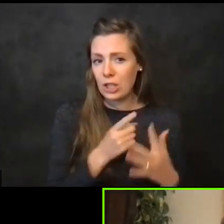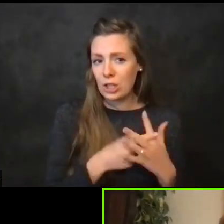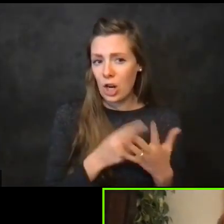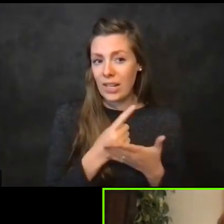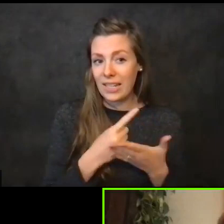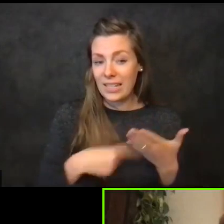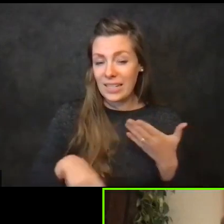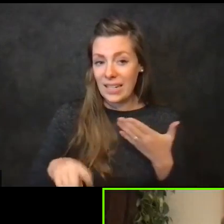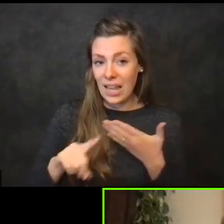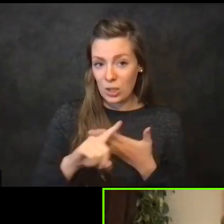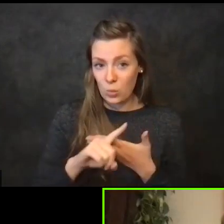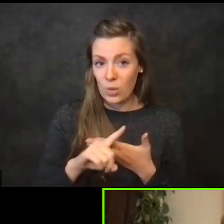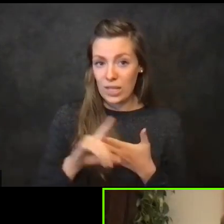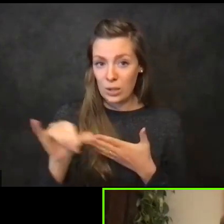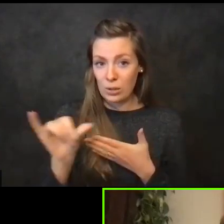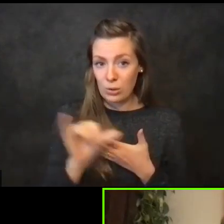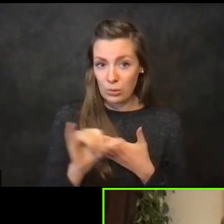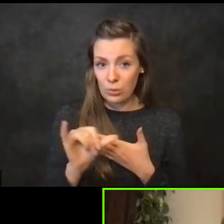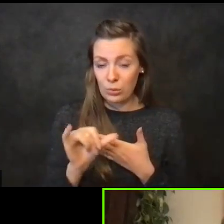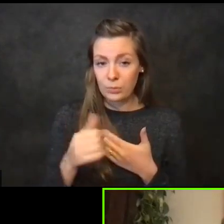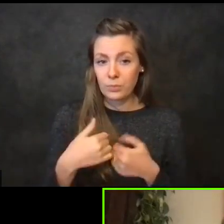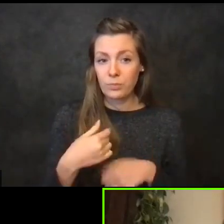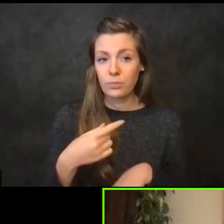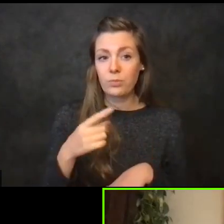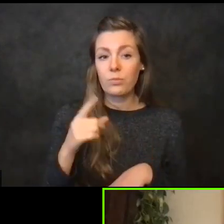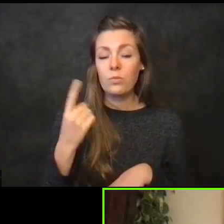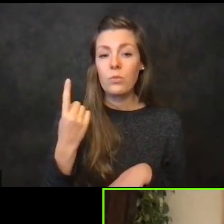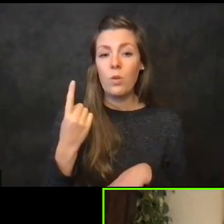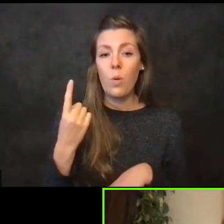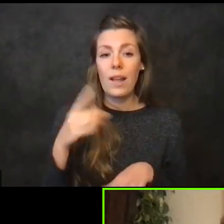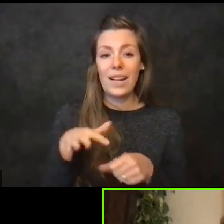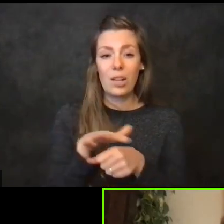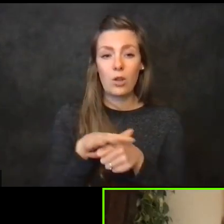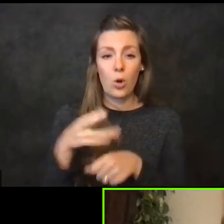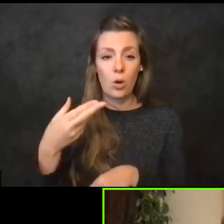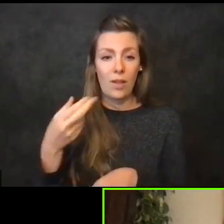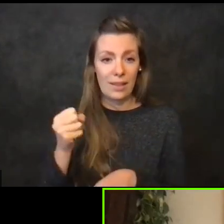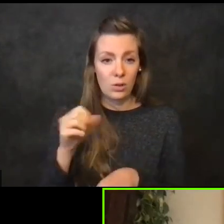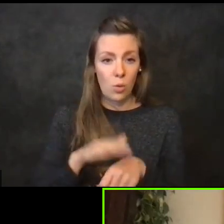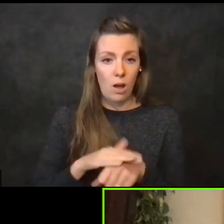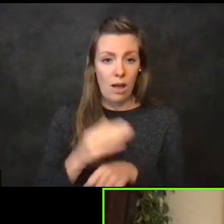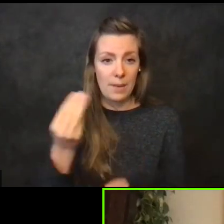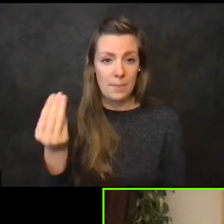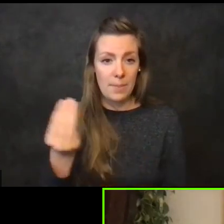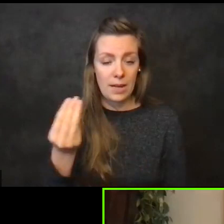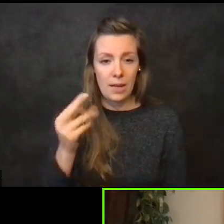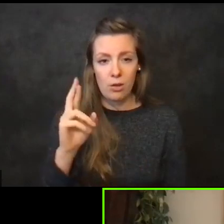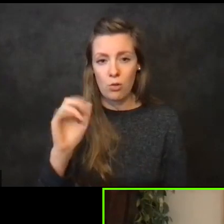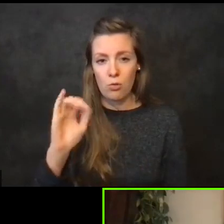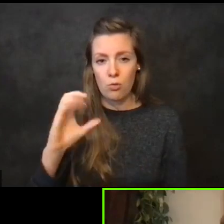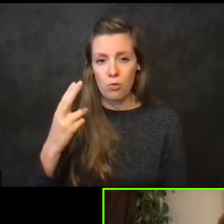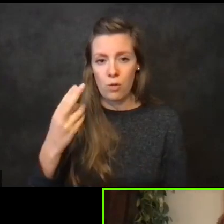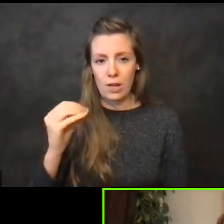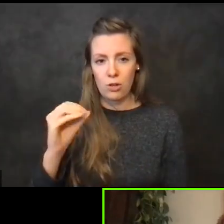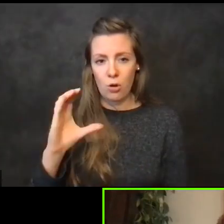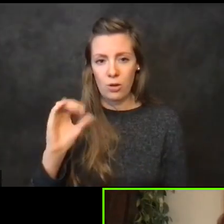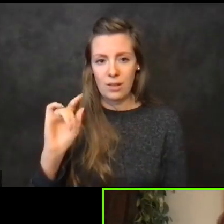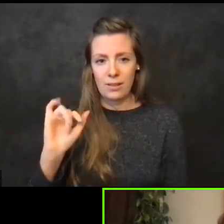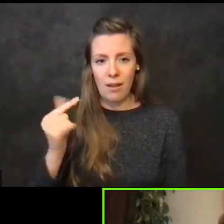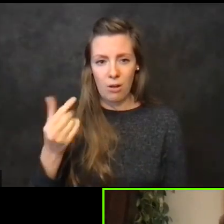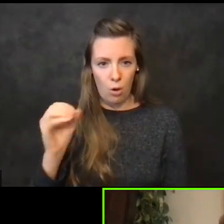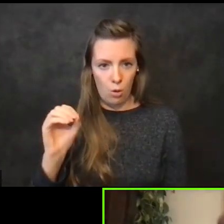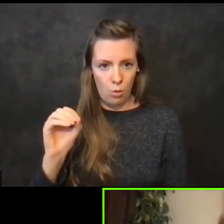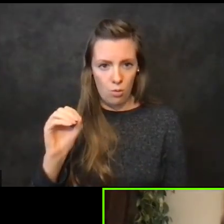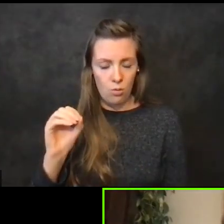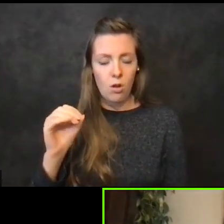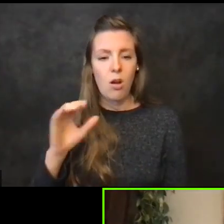second wave of clinics. We'll have one at Rancho Cotati High School on Monday, January 11th.